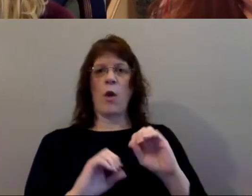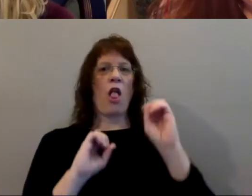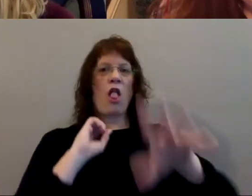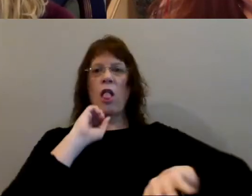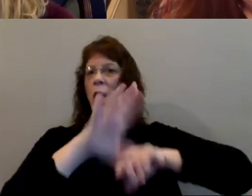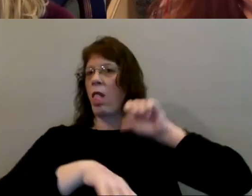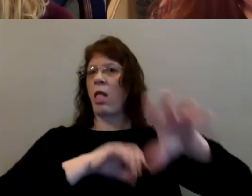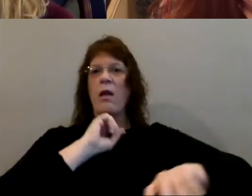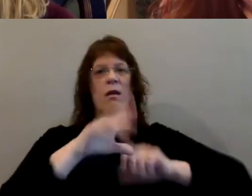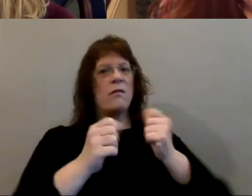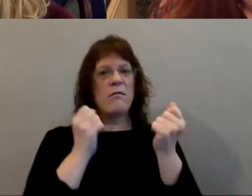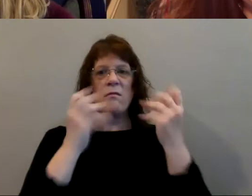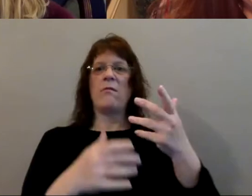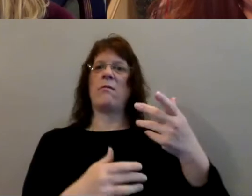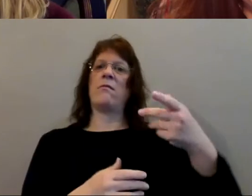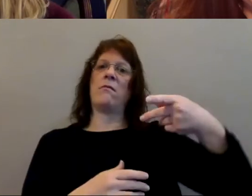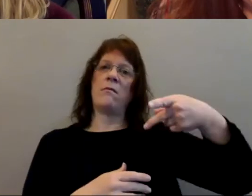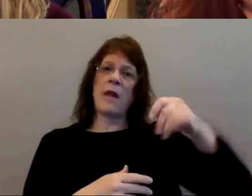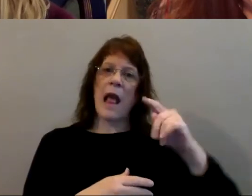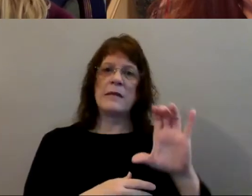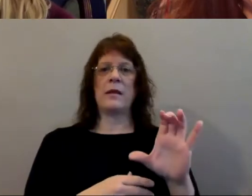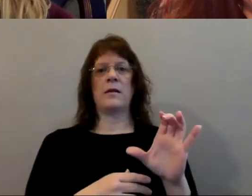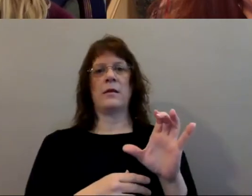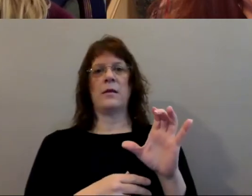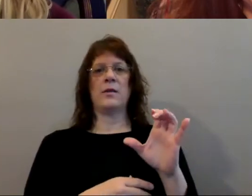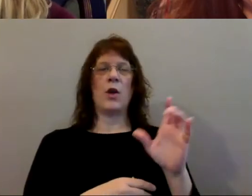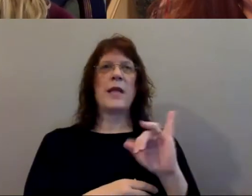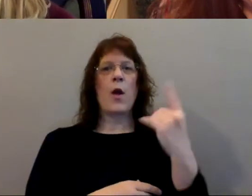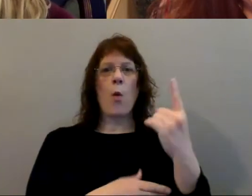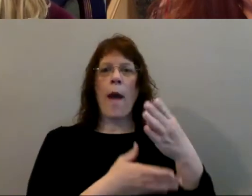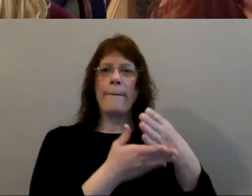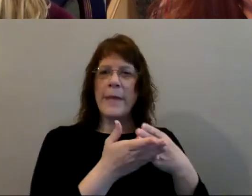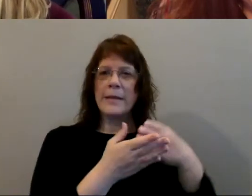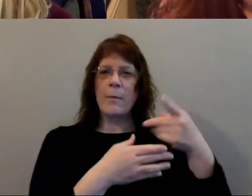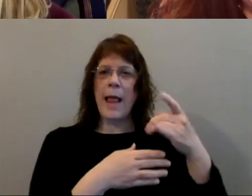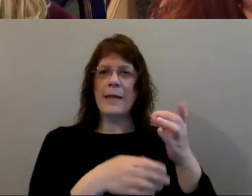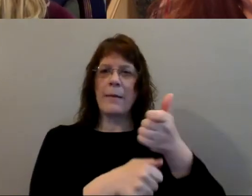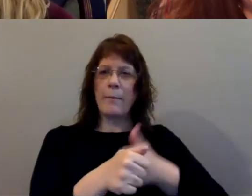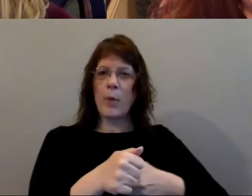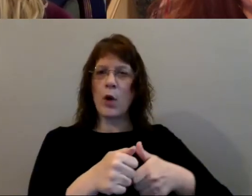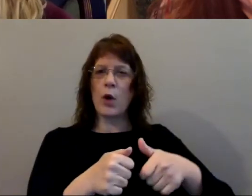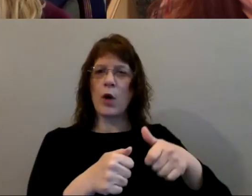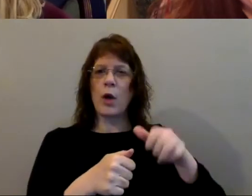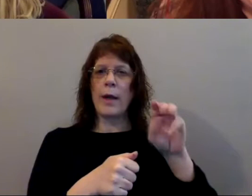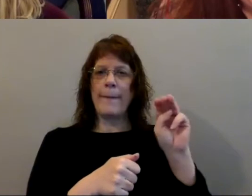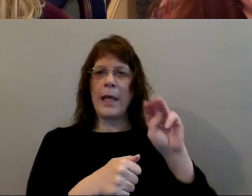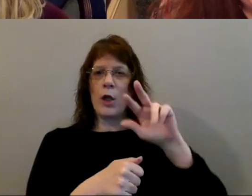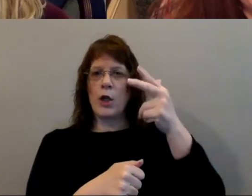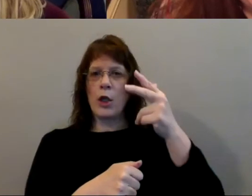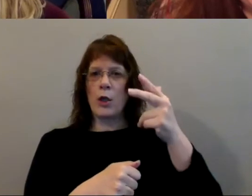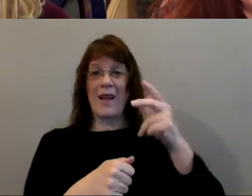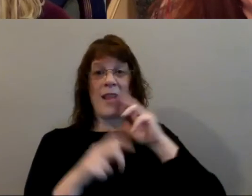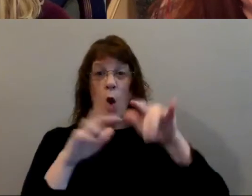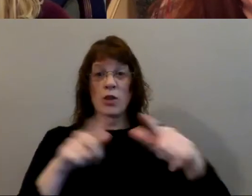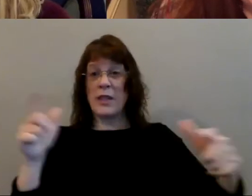massively increasing quantities. So there's like 1 piece of plastic per cubic meter in the ocean, I think. The ocean's huge. It's insane